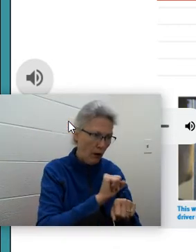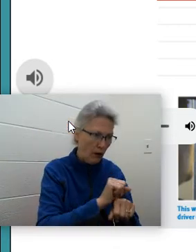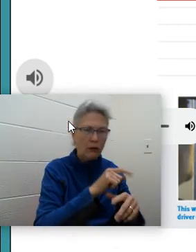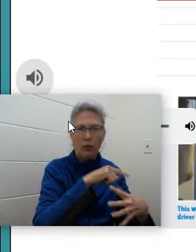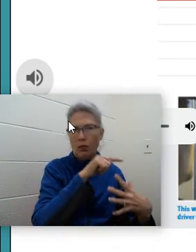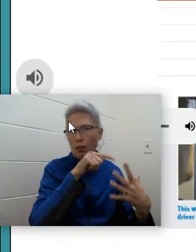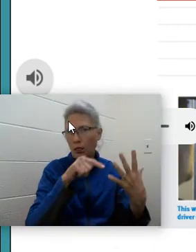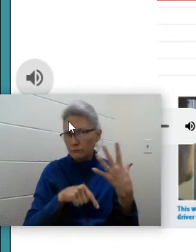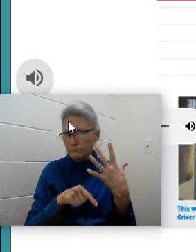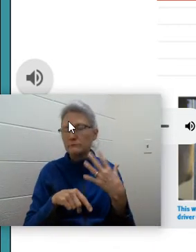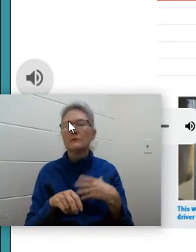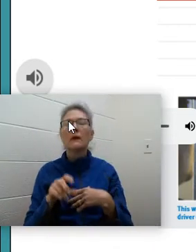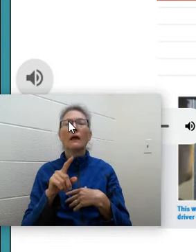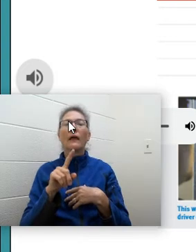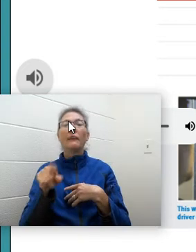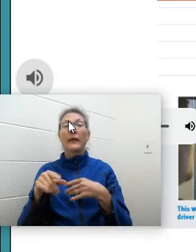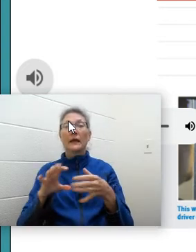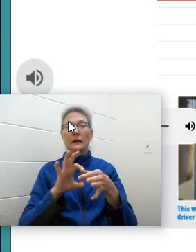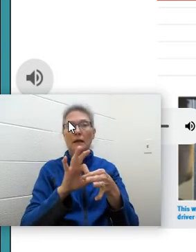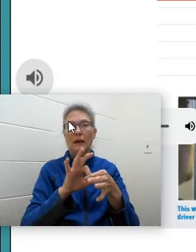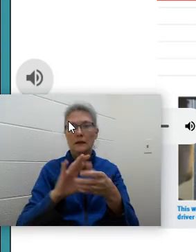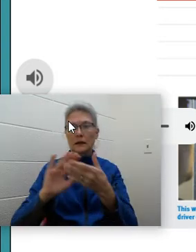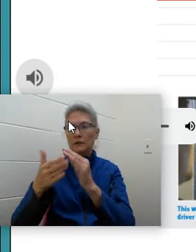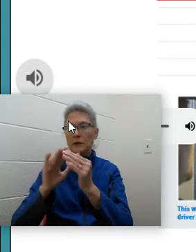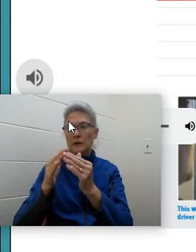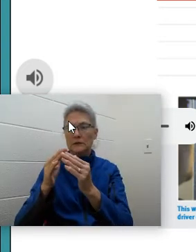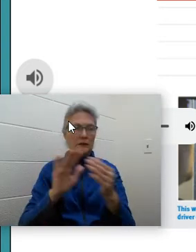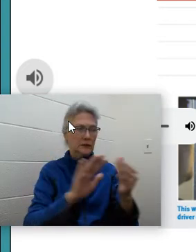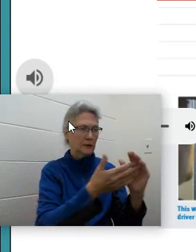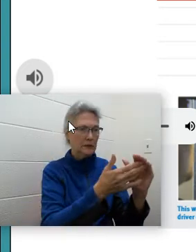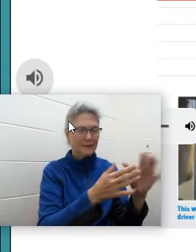that. They connect communities,